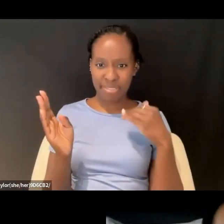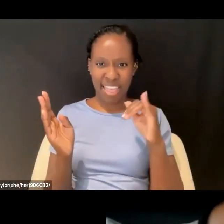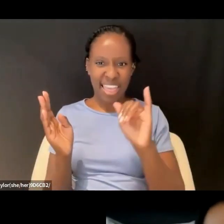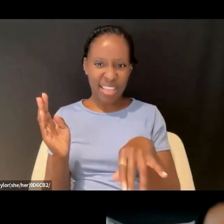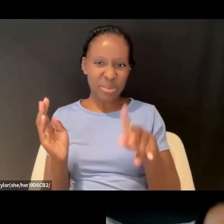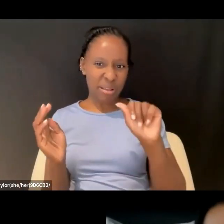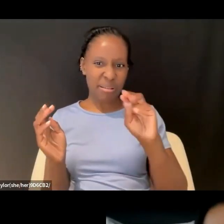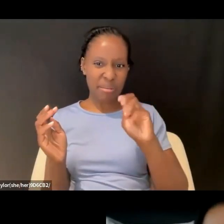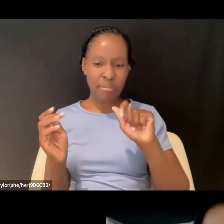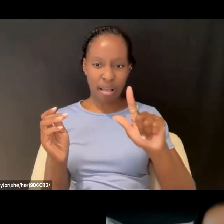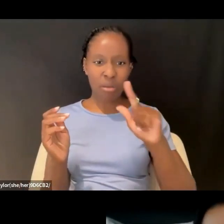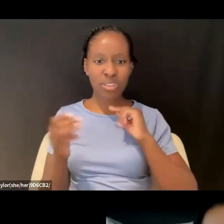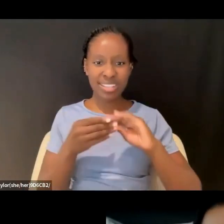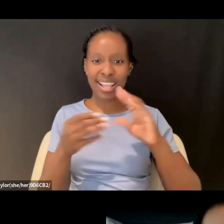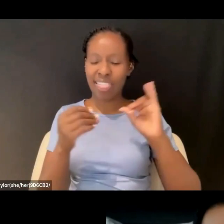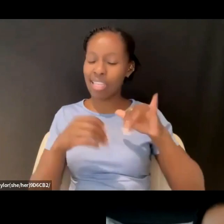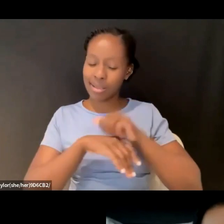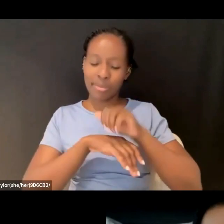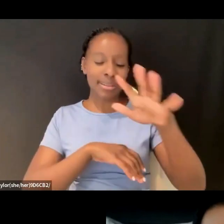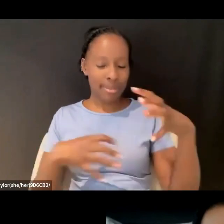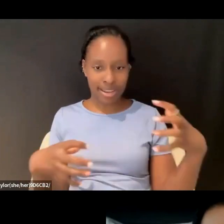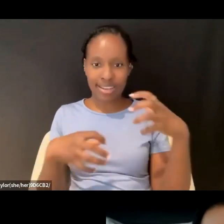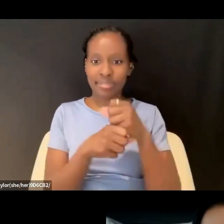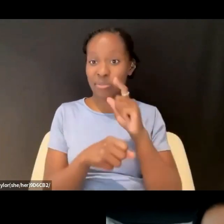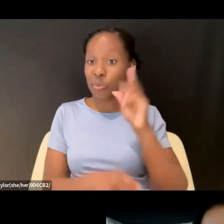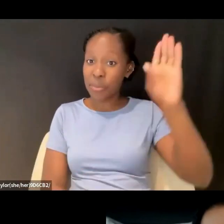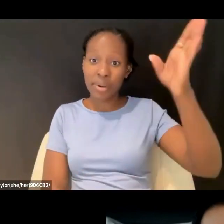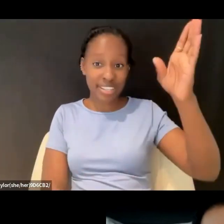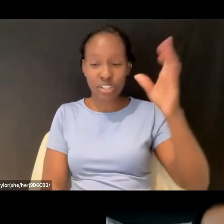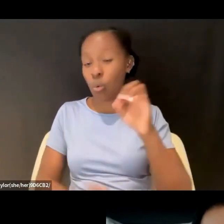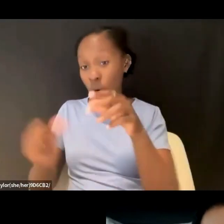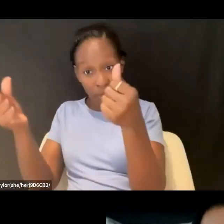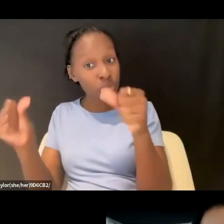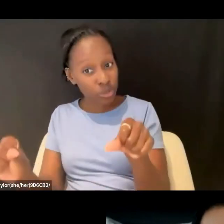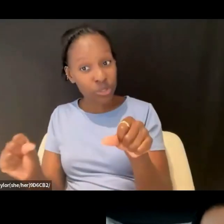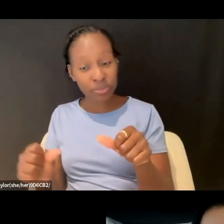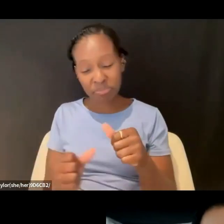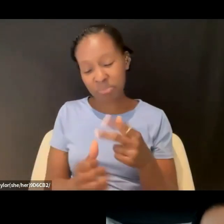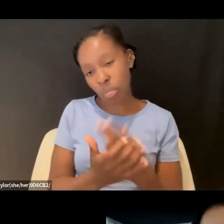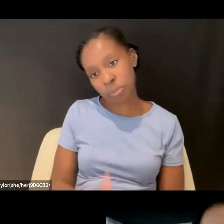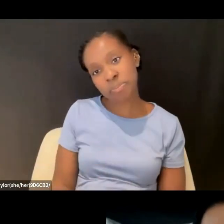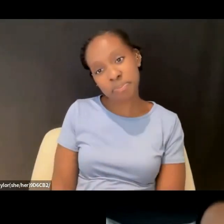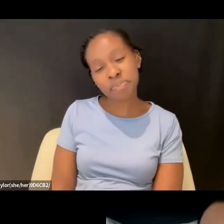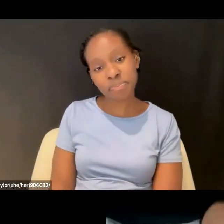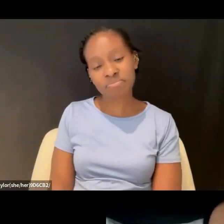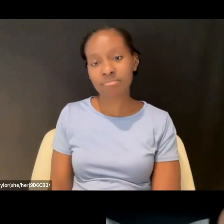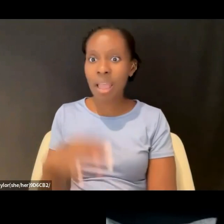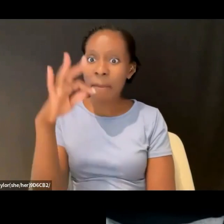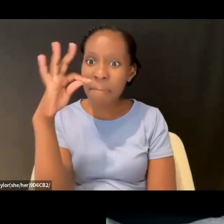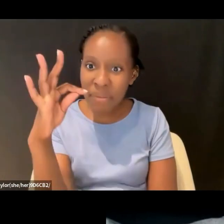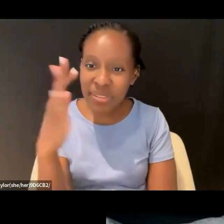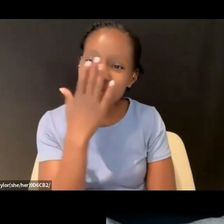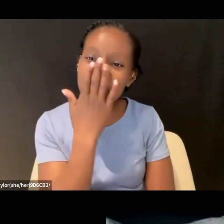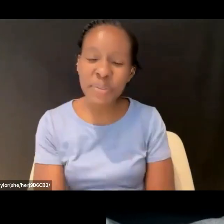submitted as a, for presentation, either poster or paper. Yeah. Perfect. Thank you.